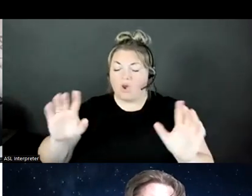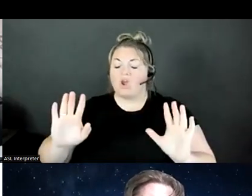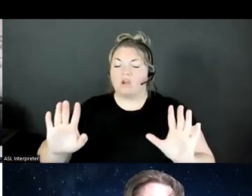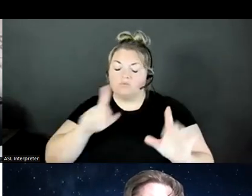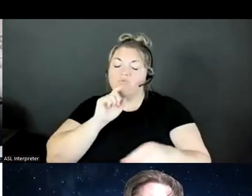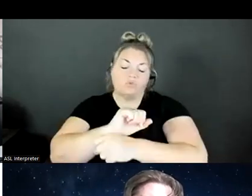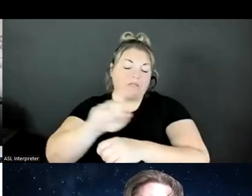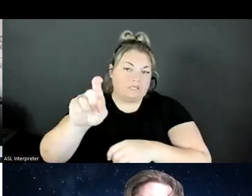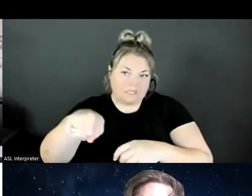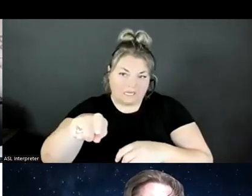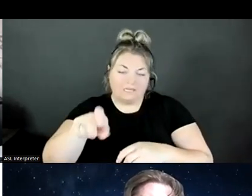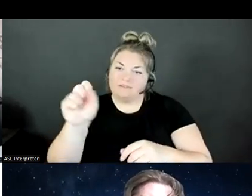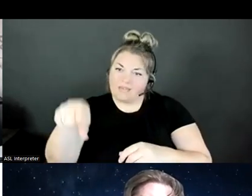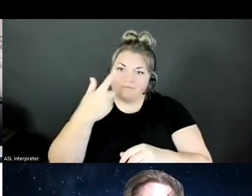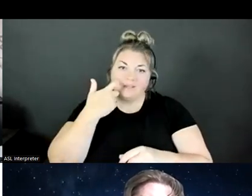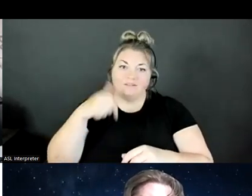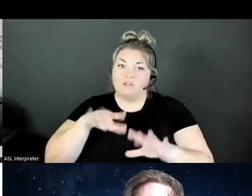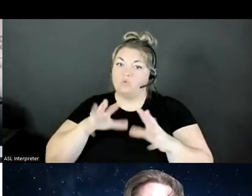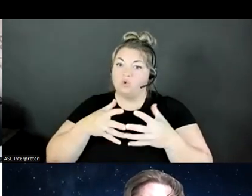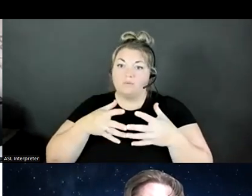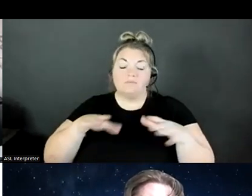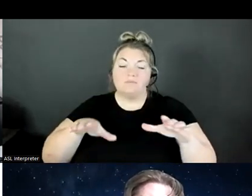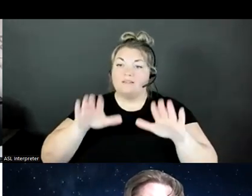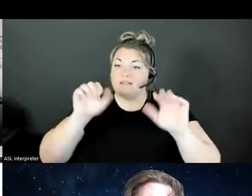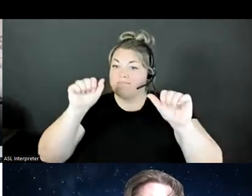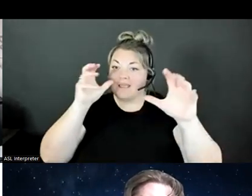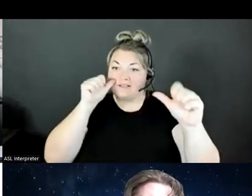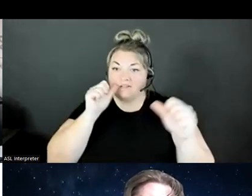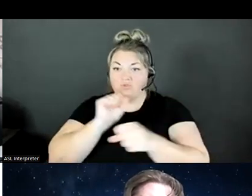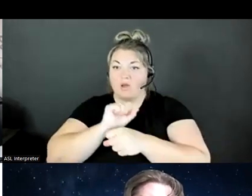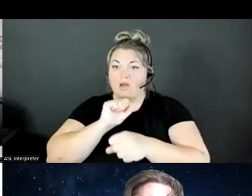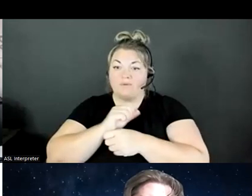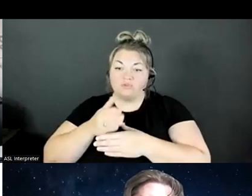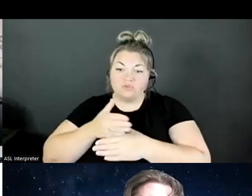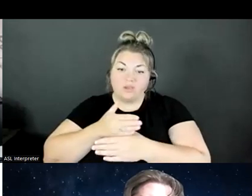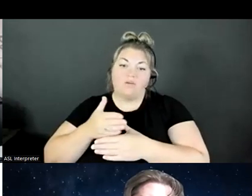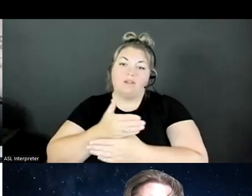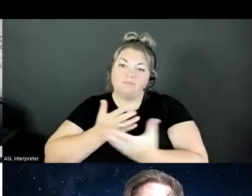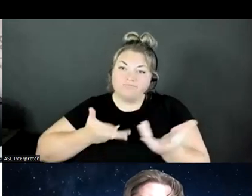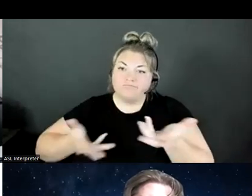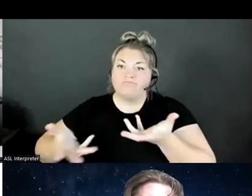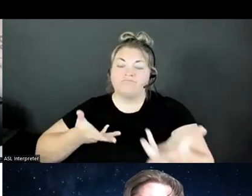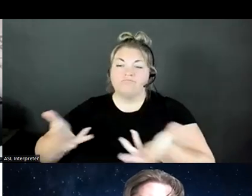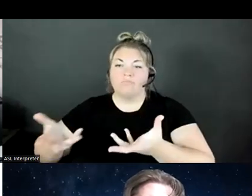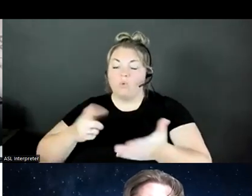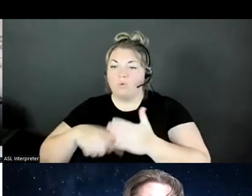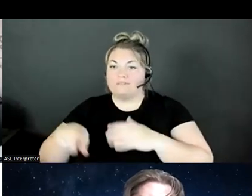truly needed, because this group does an amazing job of sharing what is needed out there.